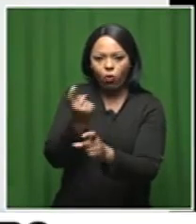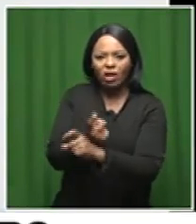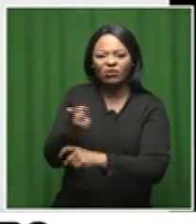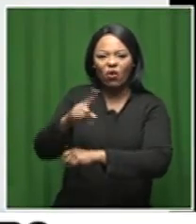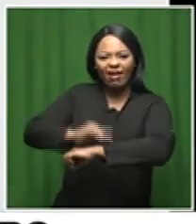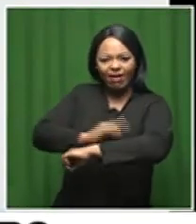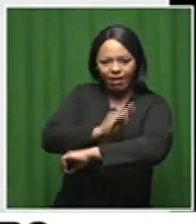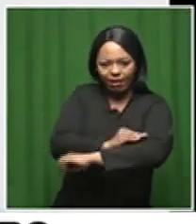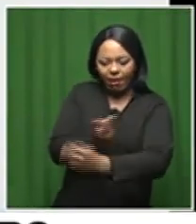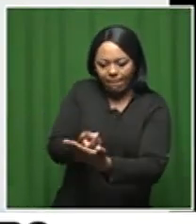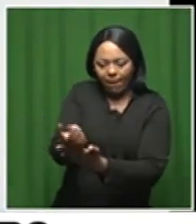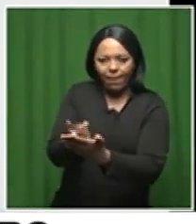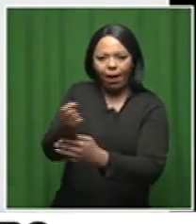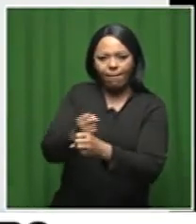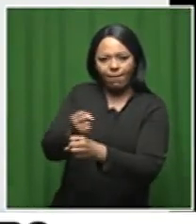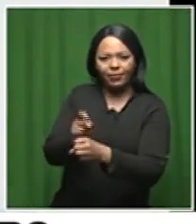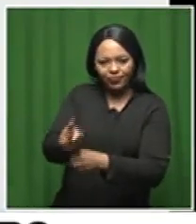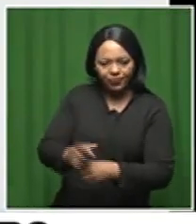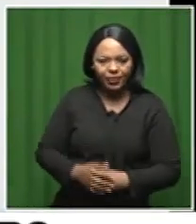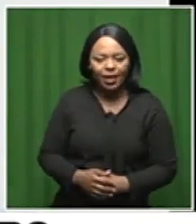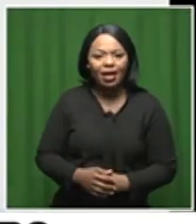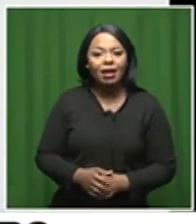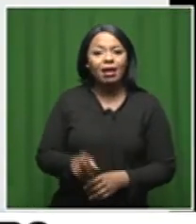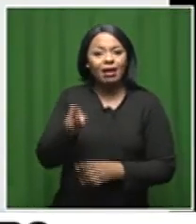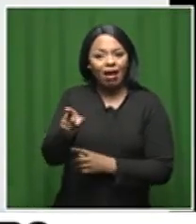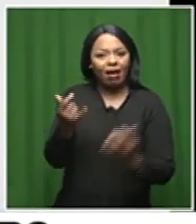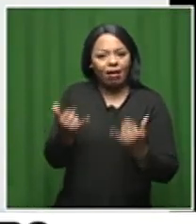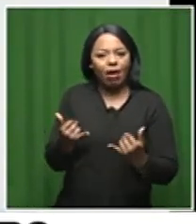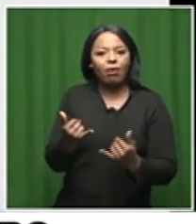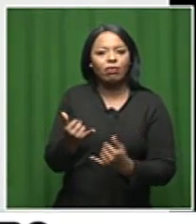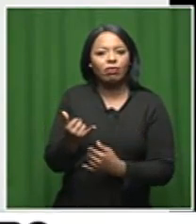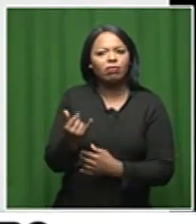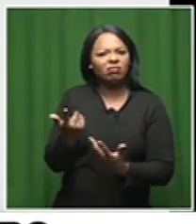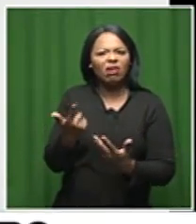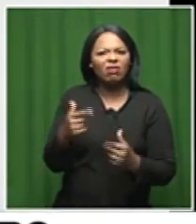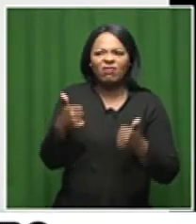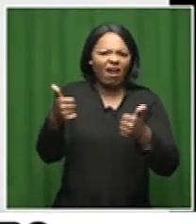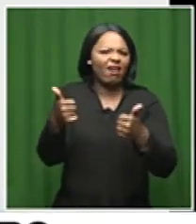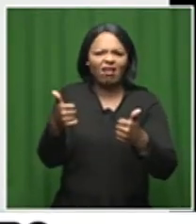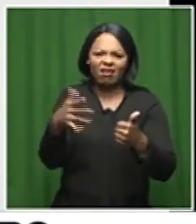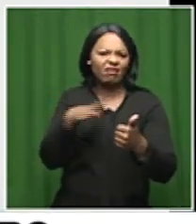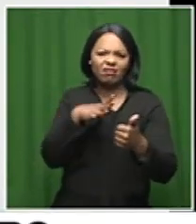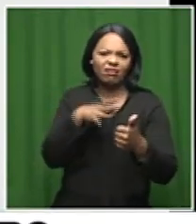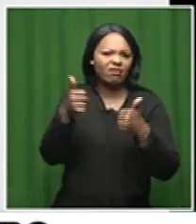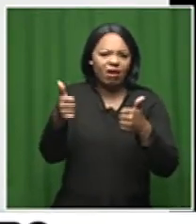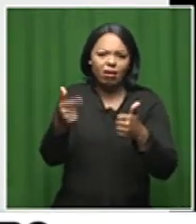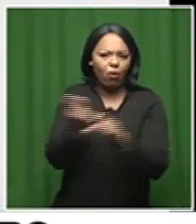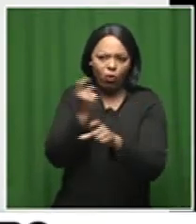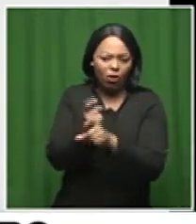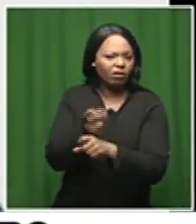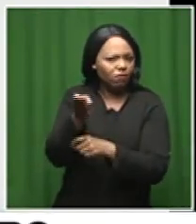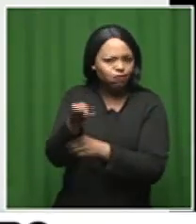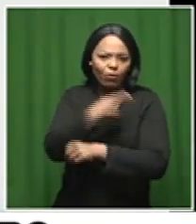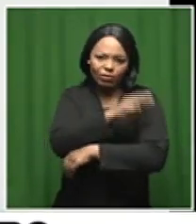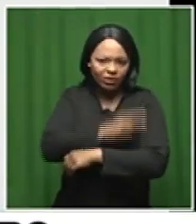really intense for her. And so currently she's well. She's doing well on chemotherapy. And yeah,